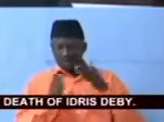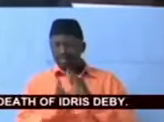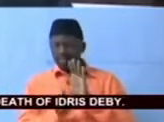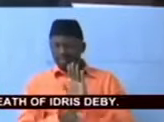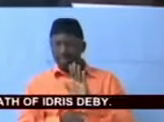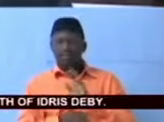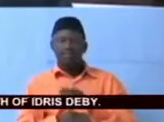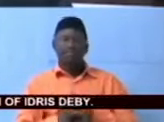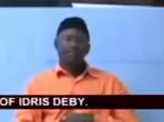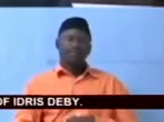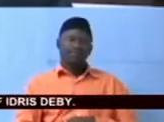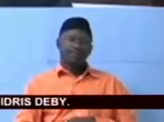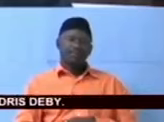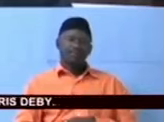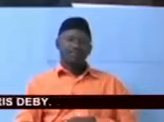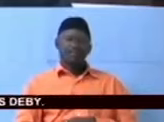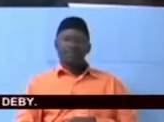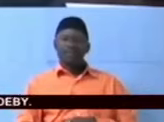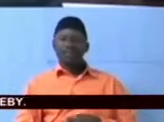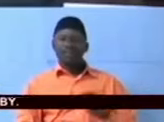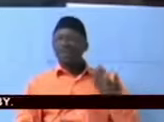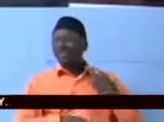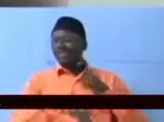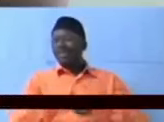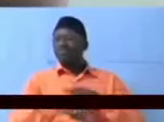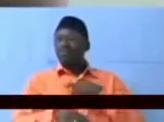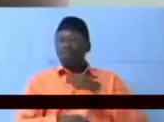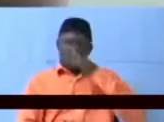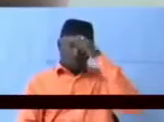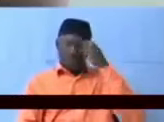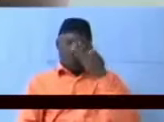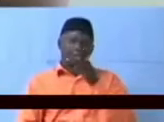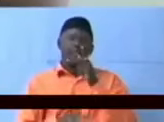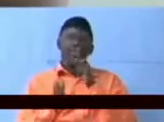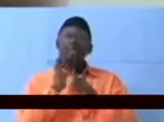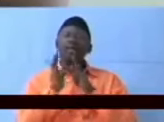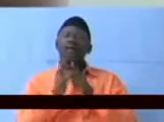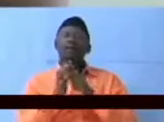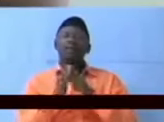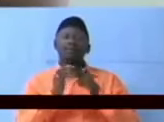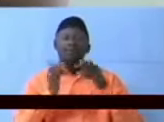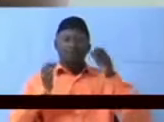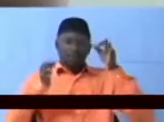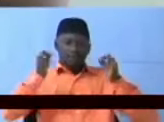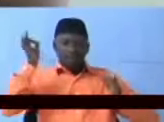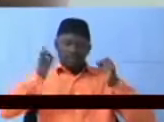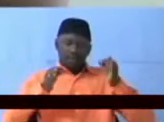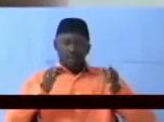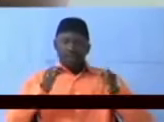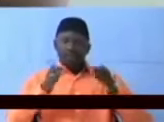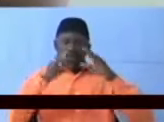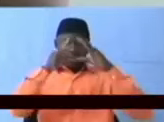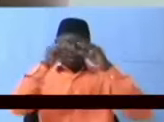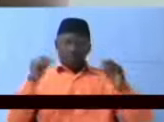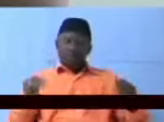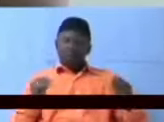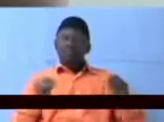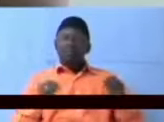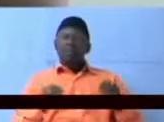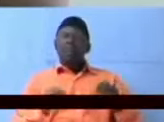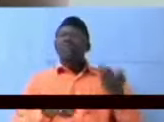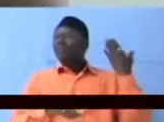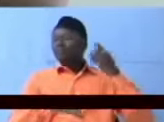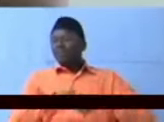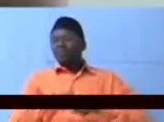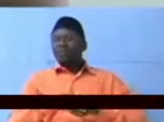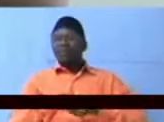ci kanam tuuti. Whilst you were stationed at Kanifing magistrate, who was the principal magistrate at that time? Jamono bi nga nek